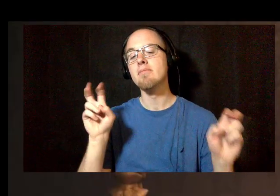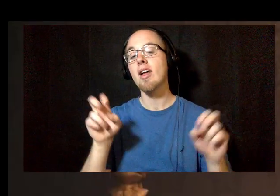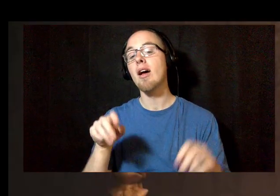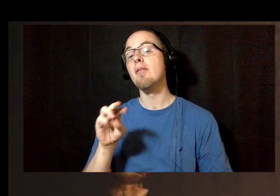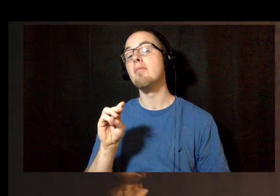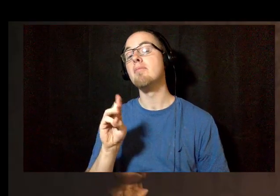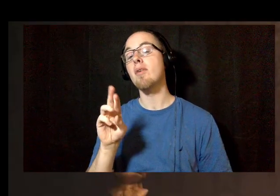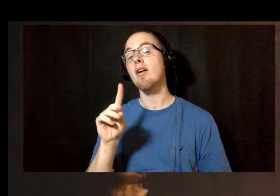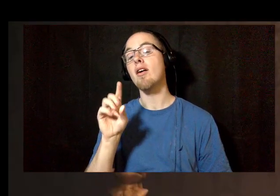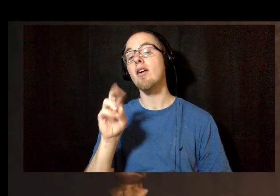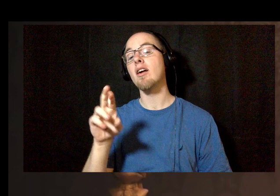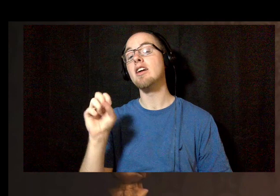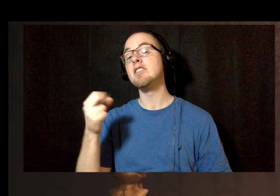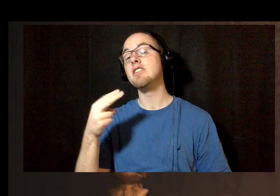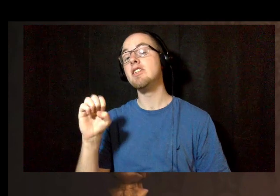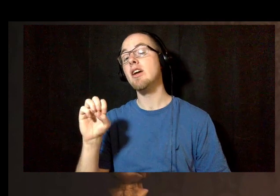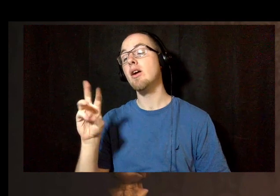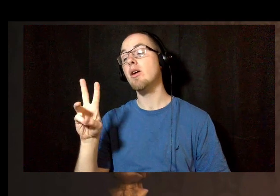house, thank you.